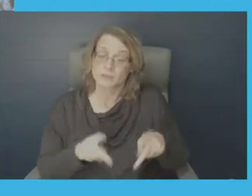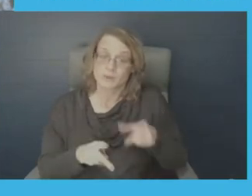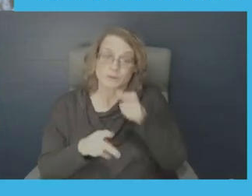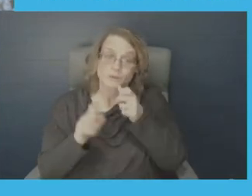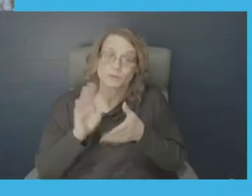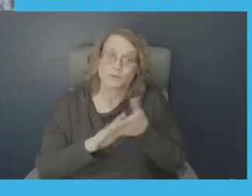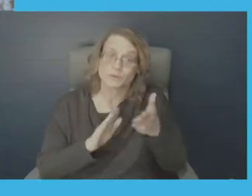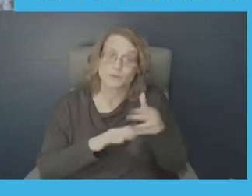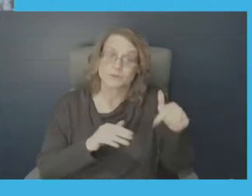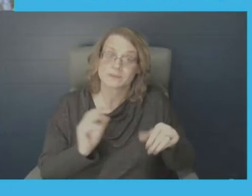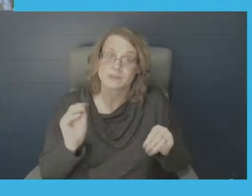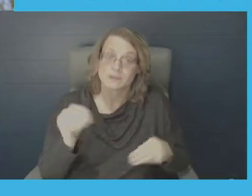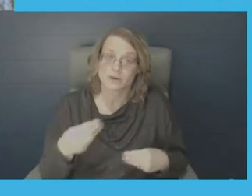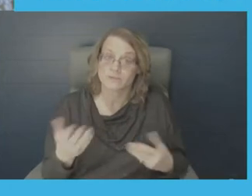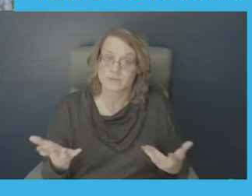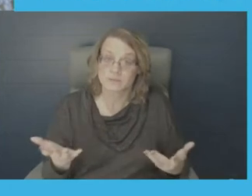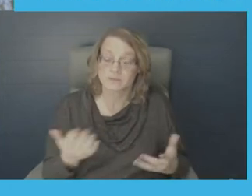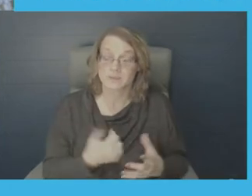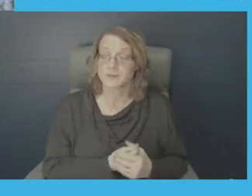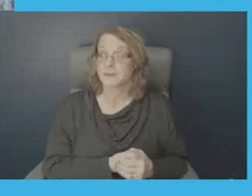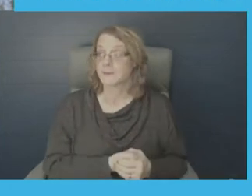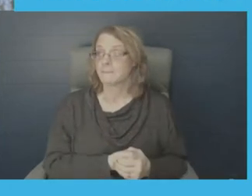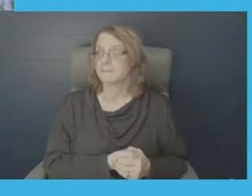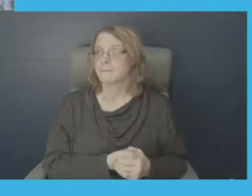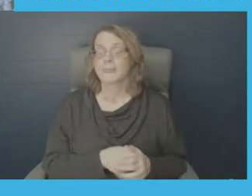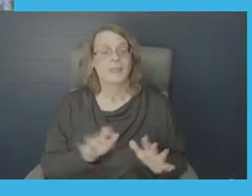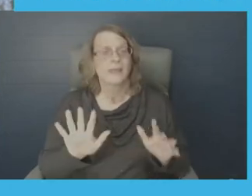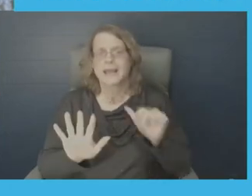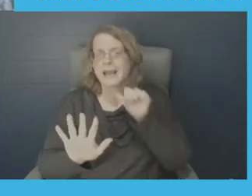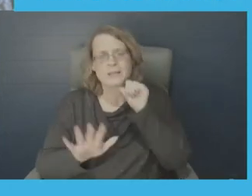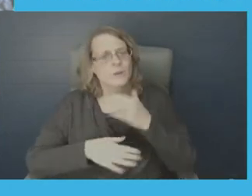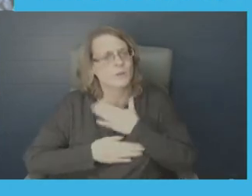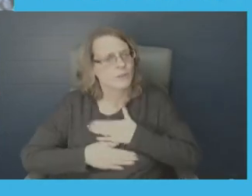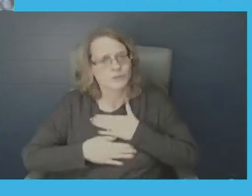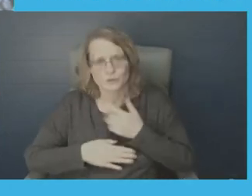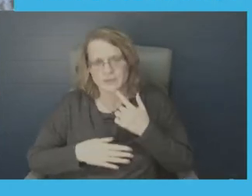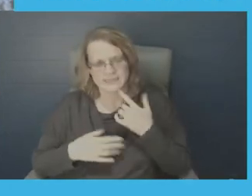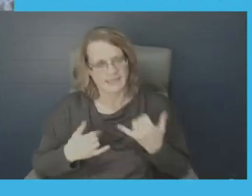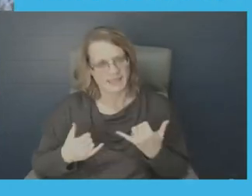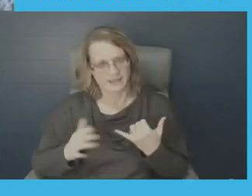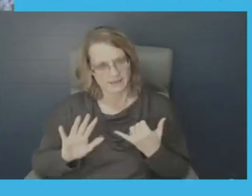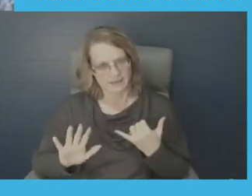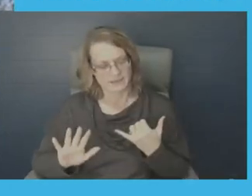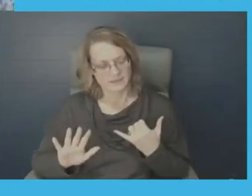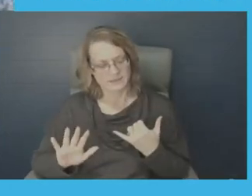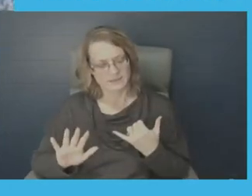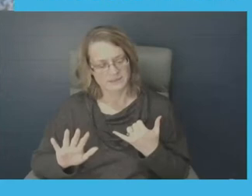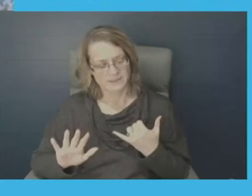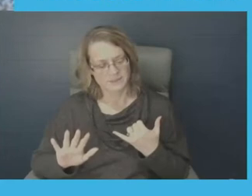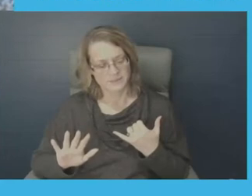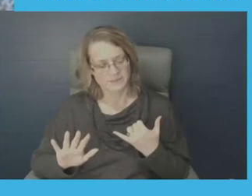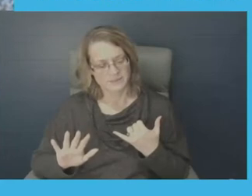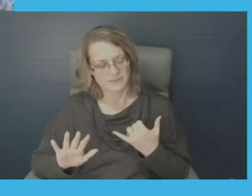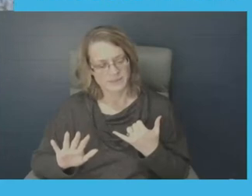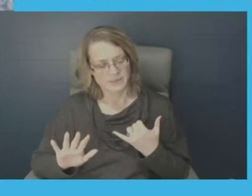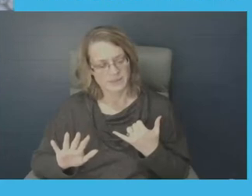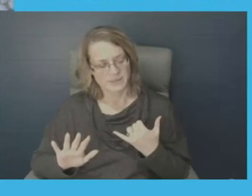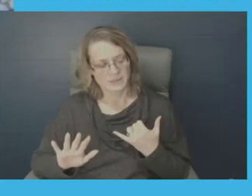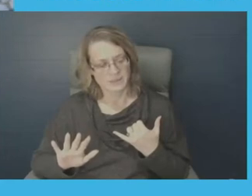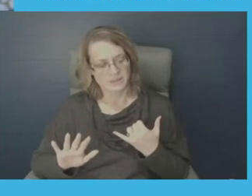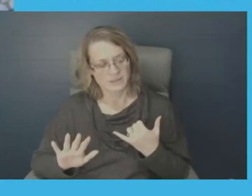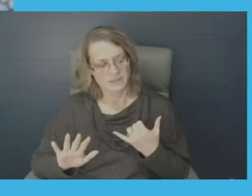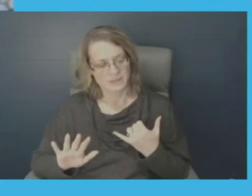You have to be able to trust the person who's in this office. And listen, it gives me no pleasure to say this kind of